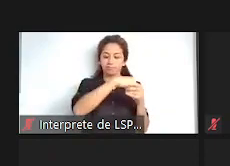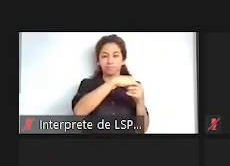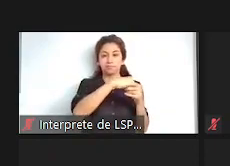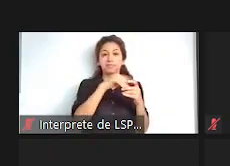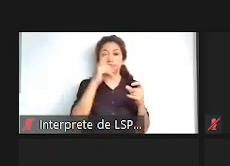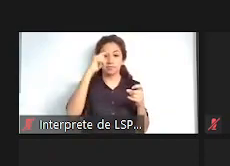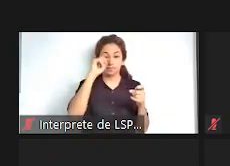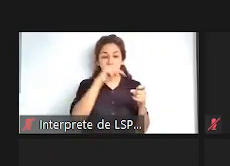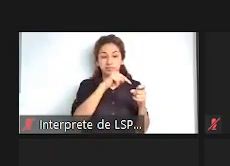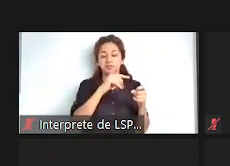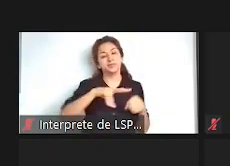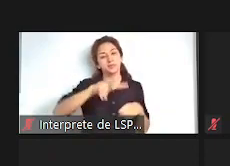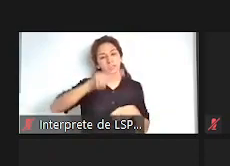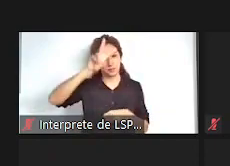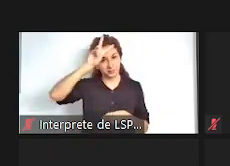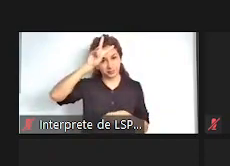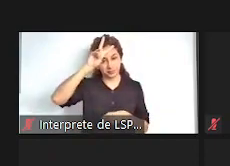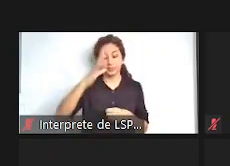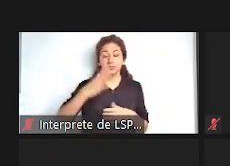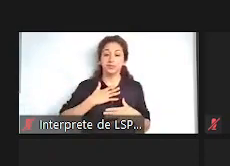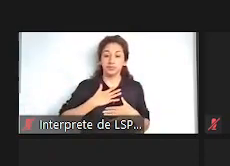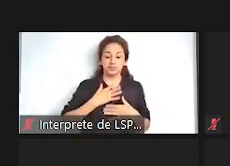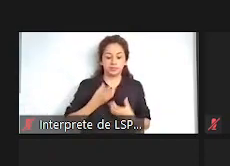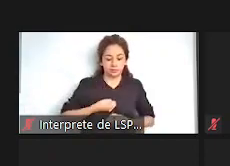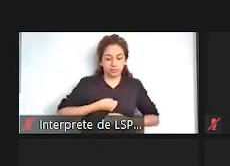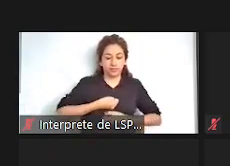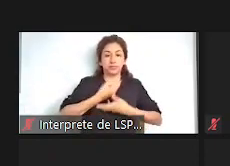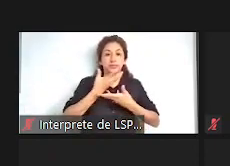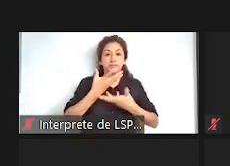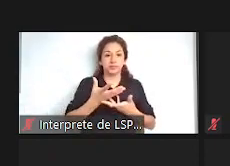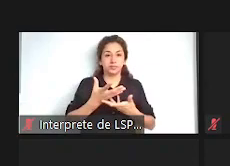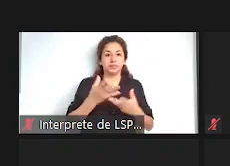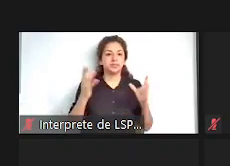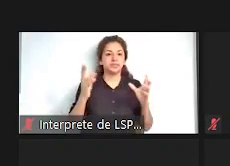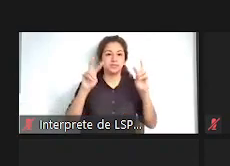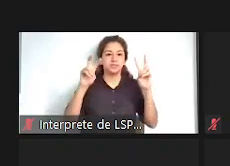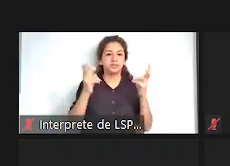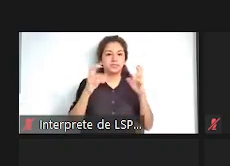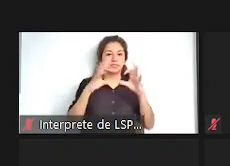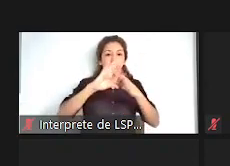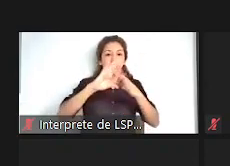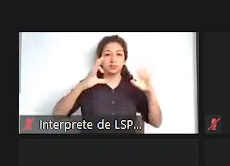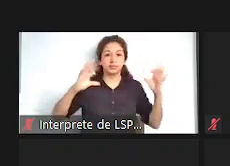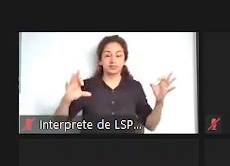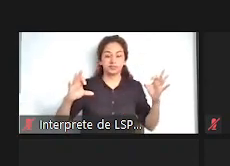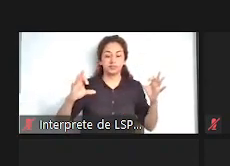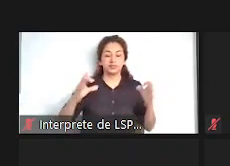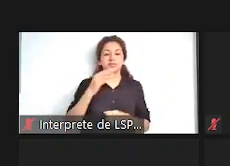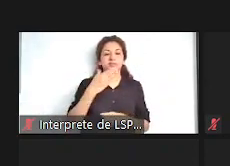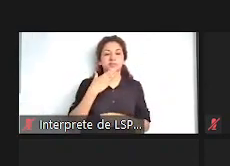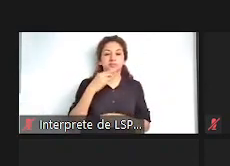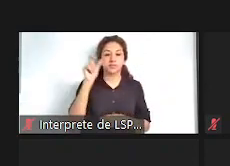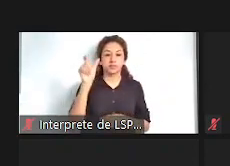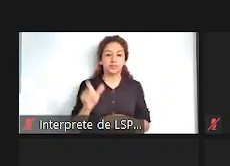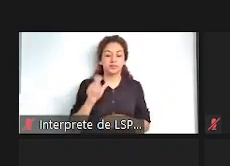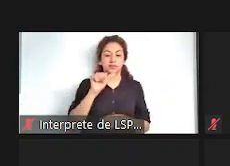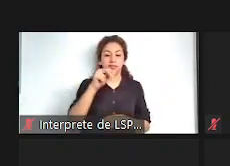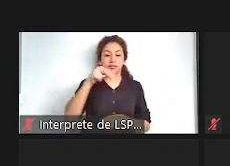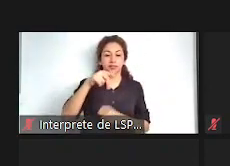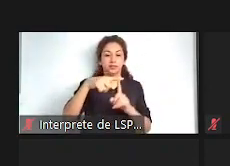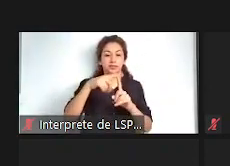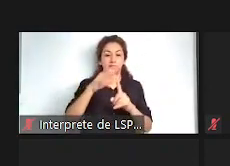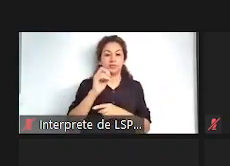country allow me to express uh to quote mr antonio